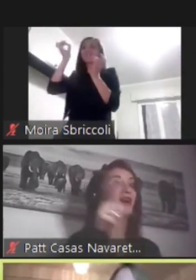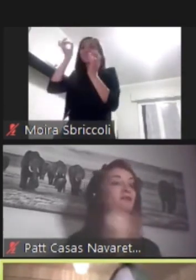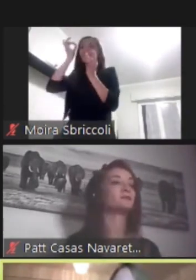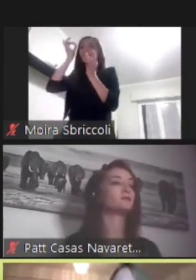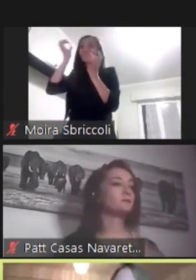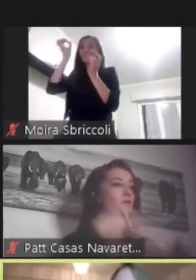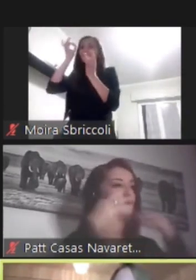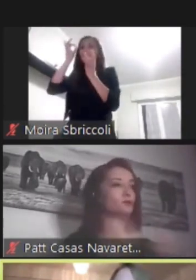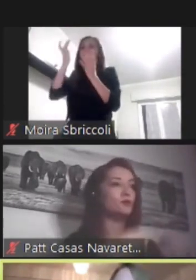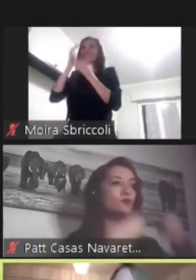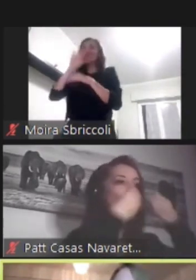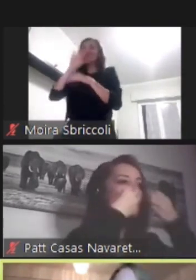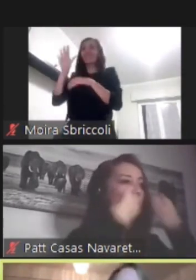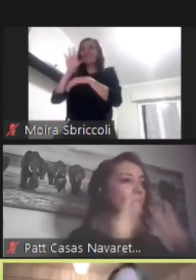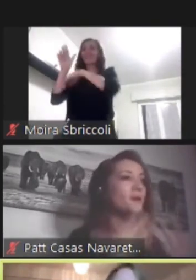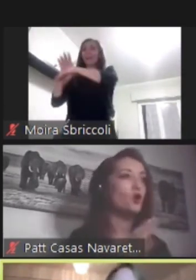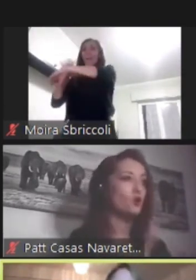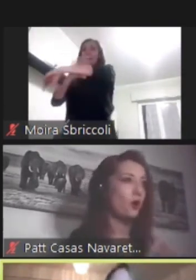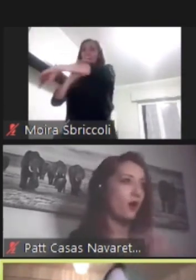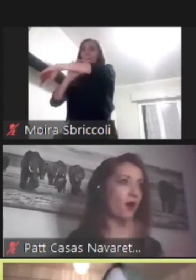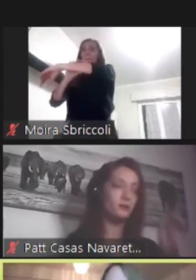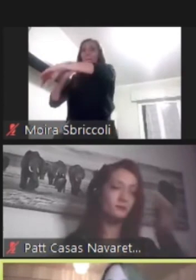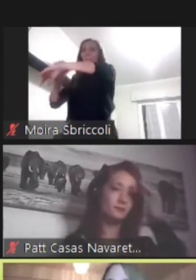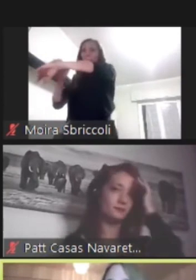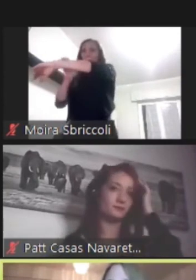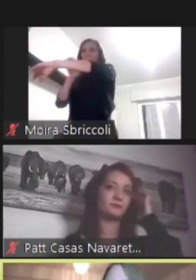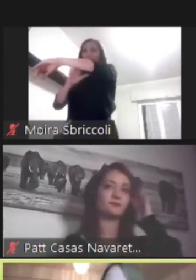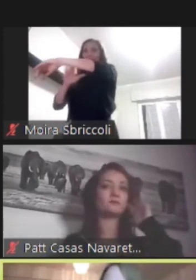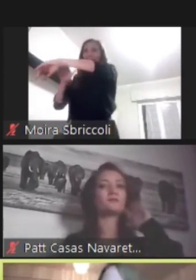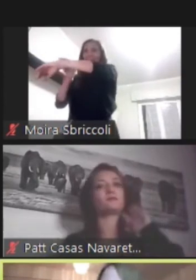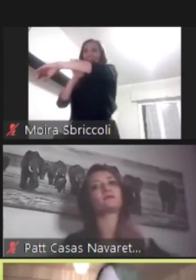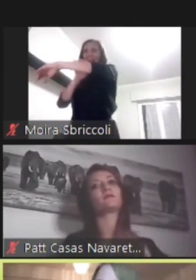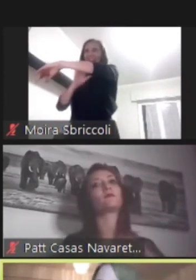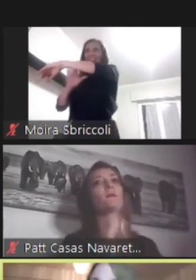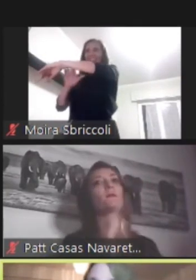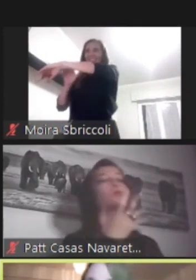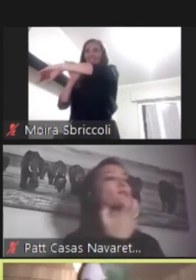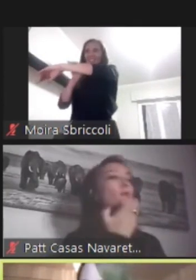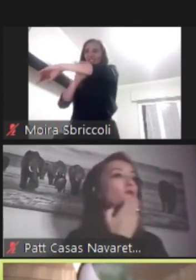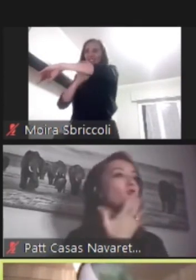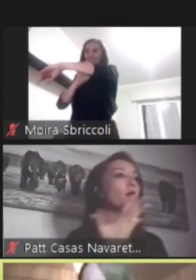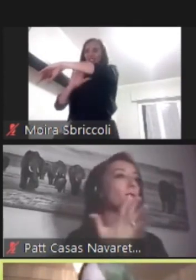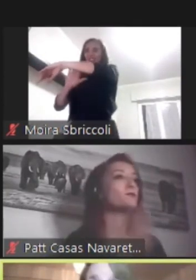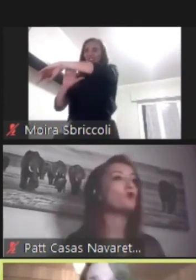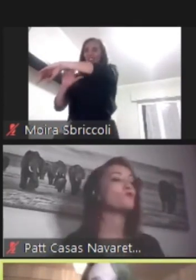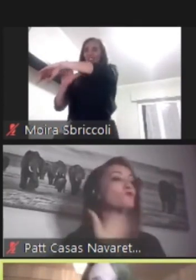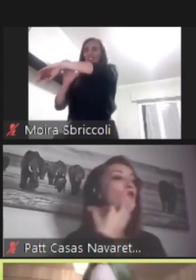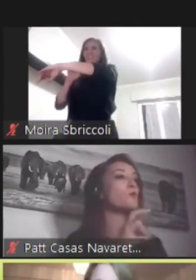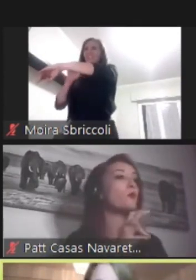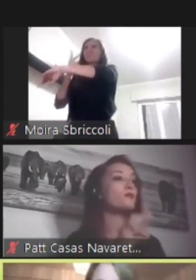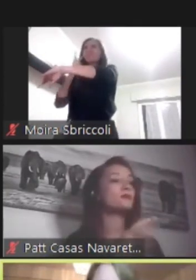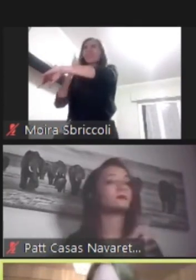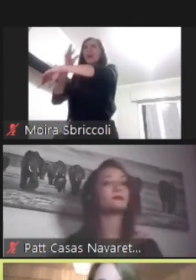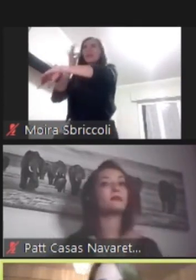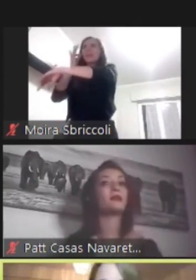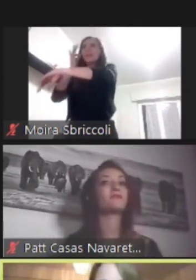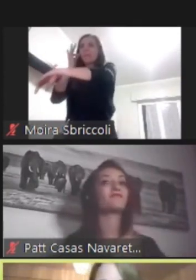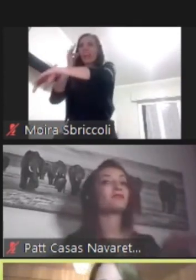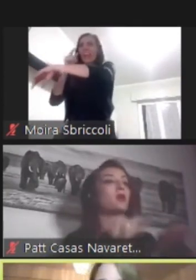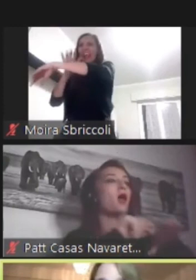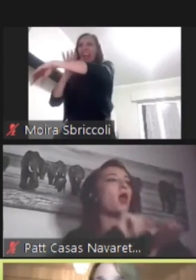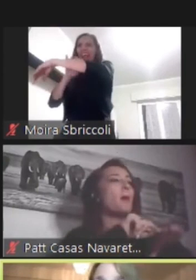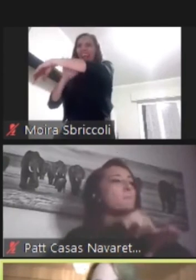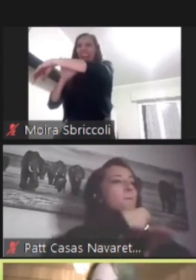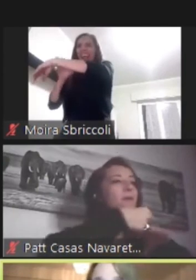and the skin is really rough. So since I have been taking